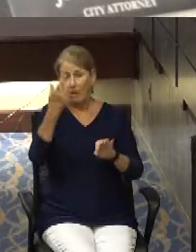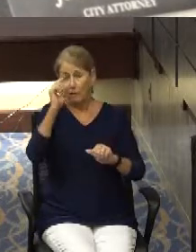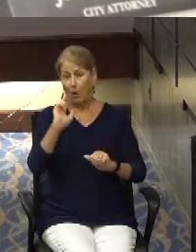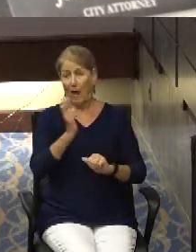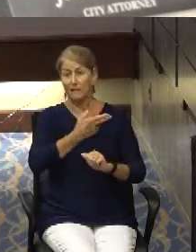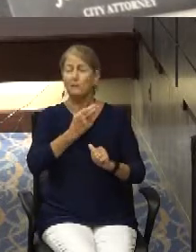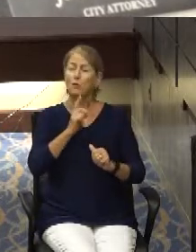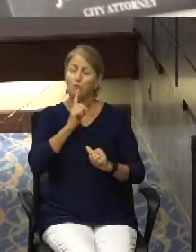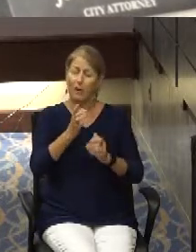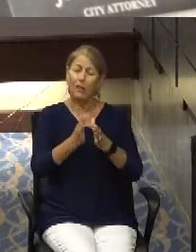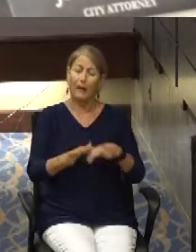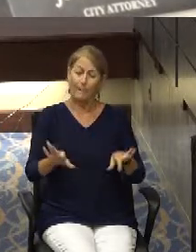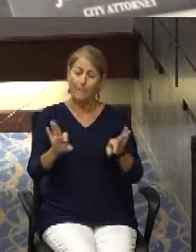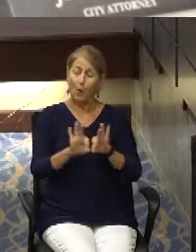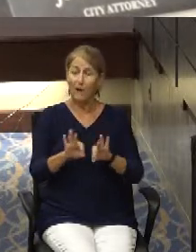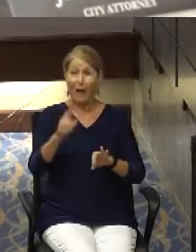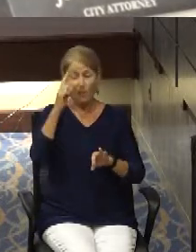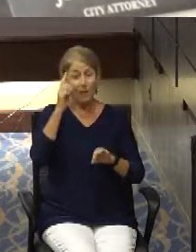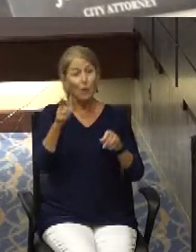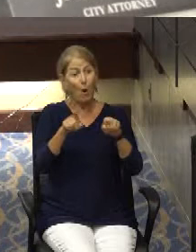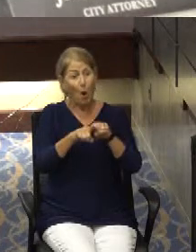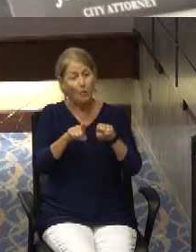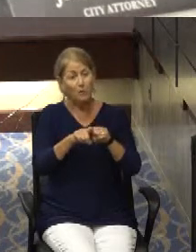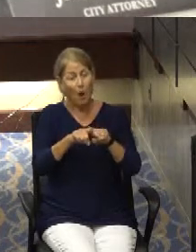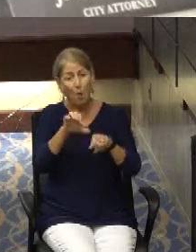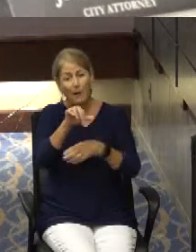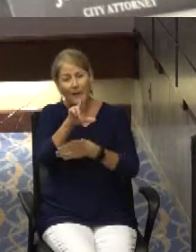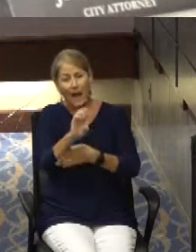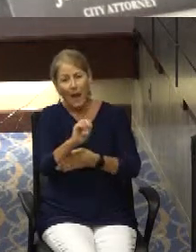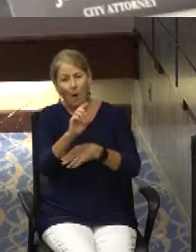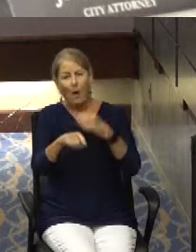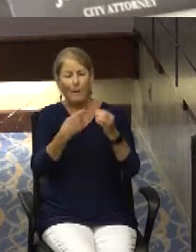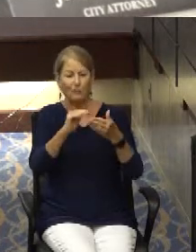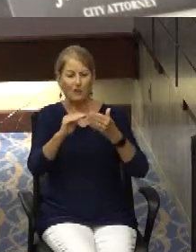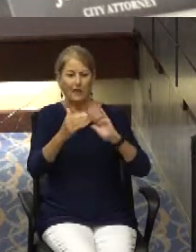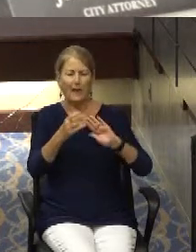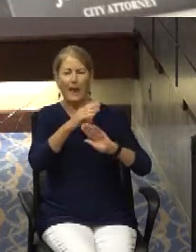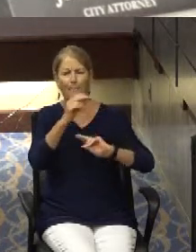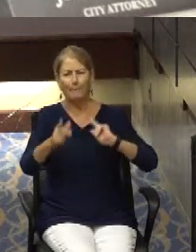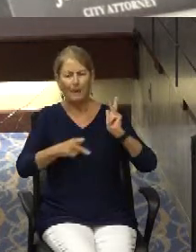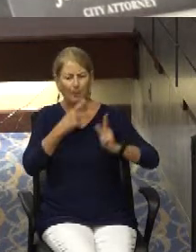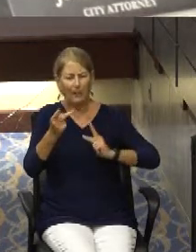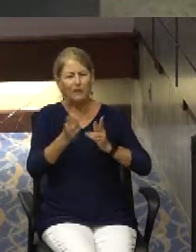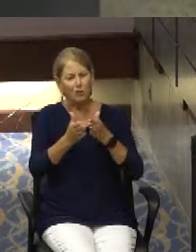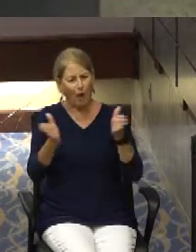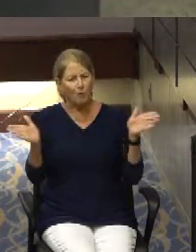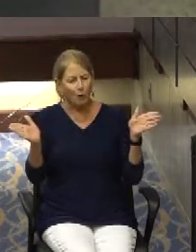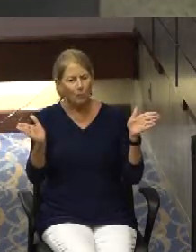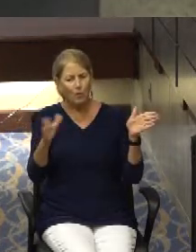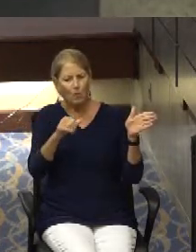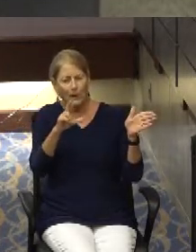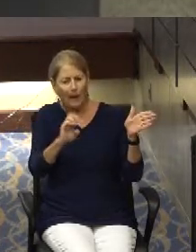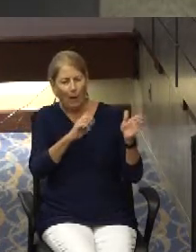I think you're also, you care about not only the city, but people. You care about us,